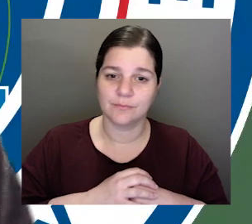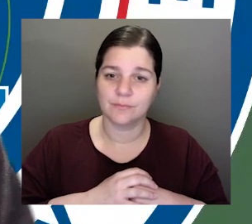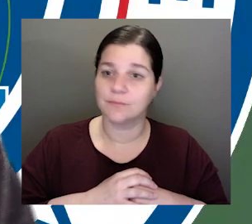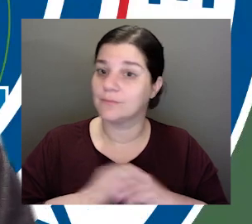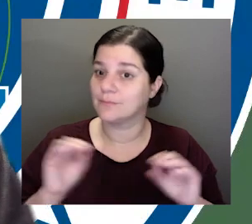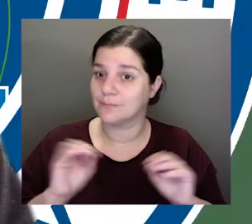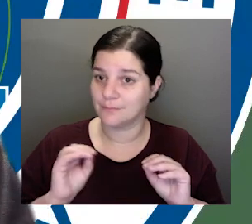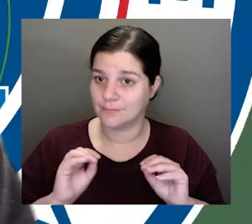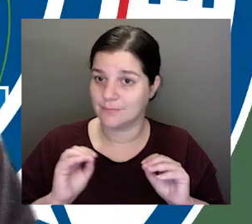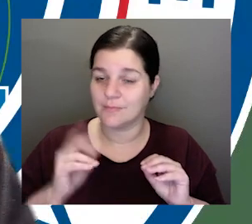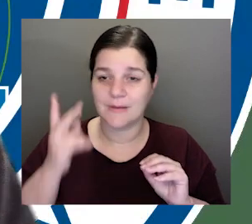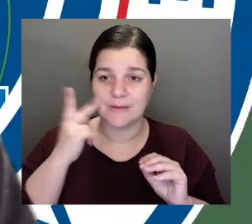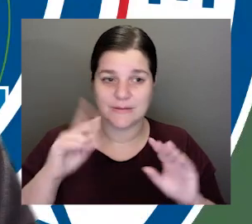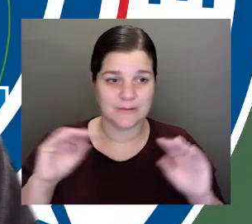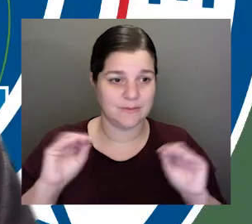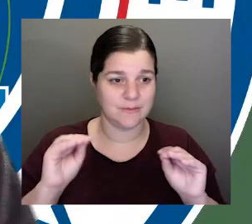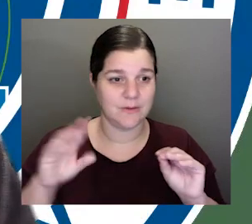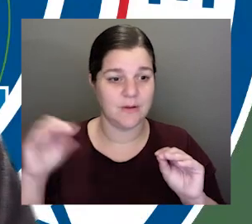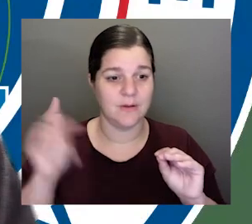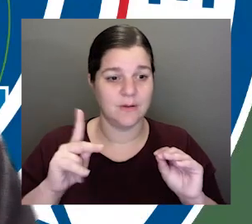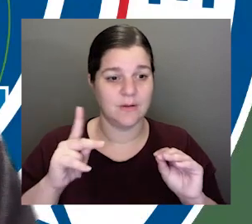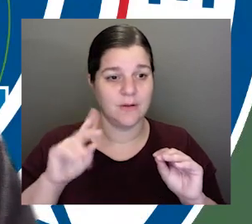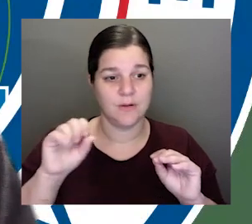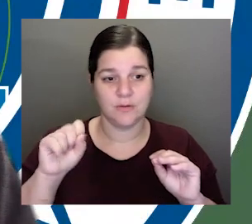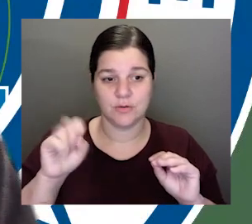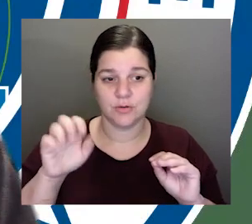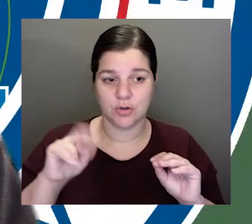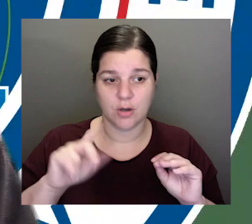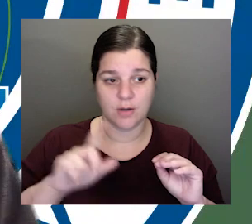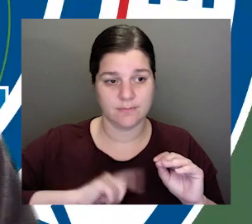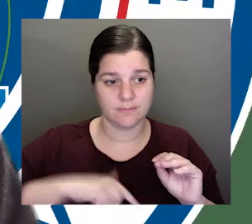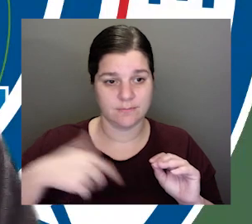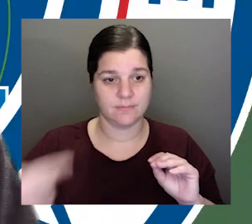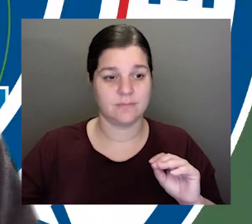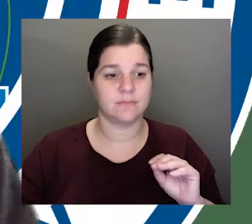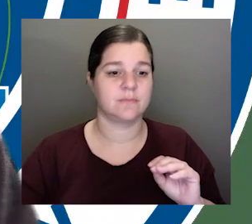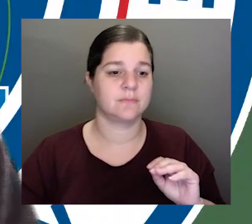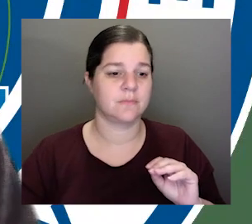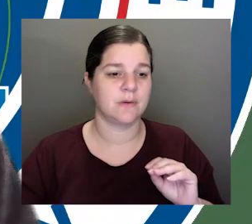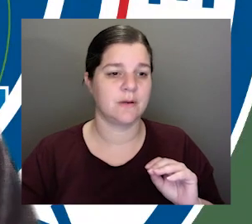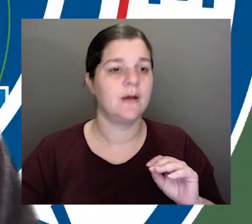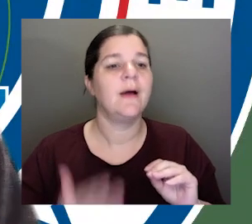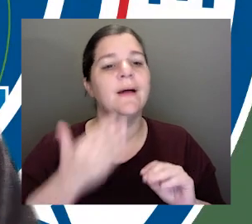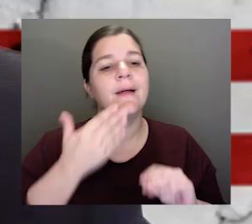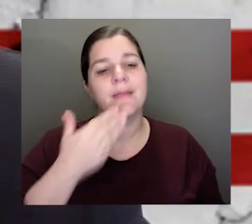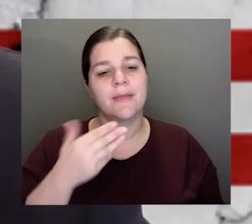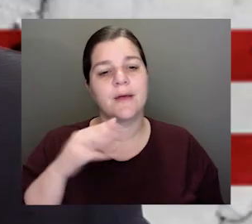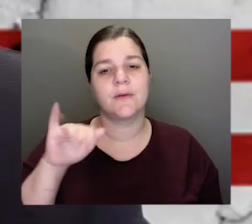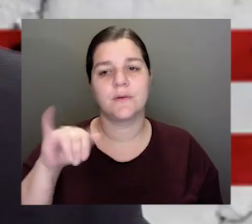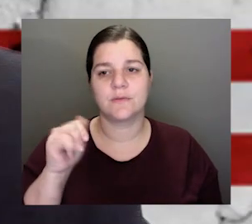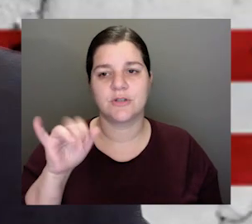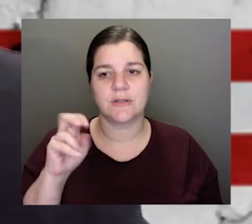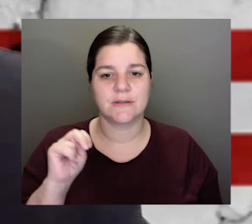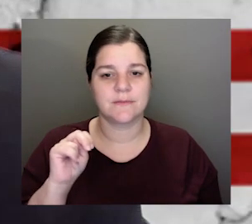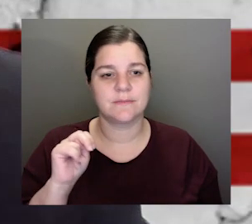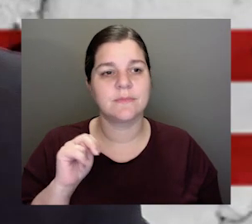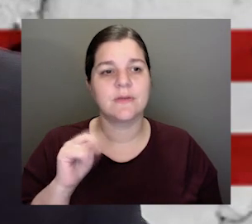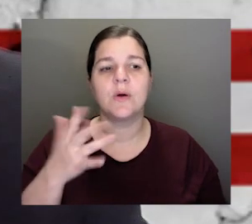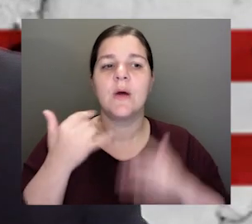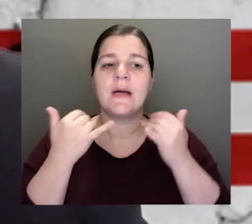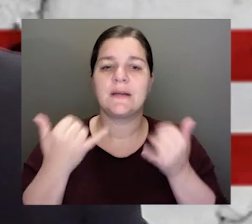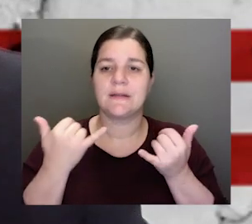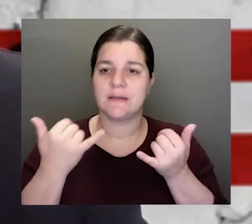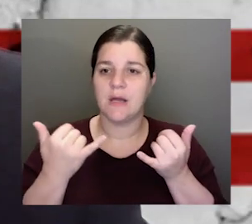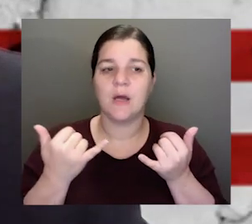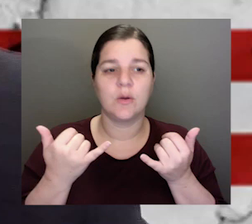Okay, not seeing any. So Sean, back to you. Thanks, Jason. So this brings us to the portion where we're